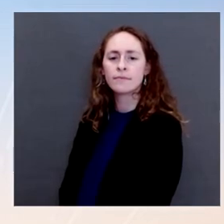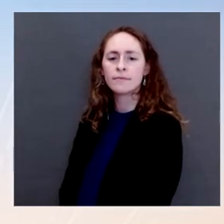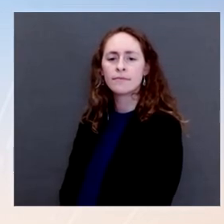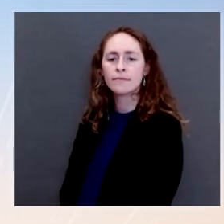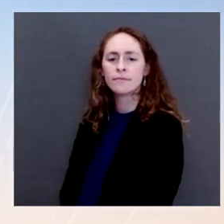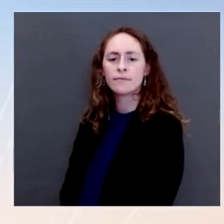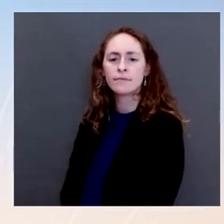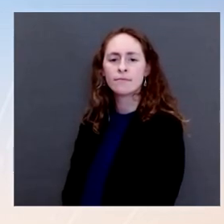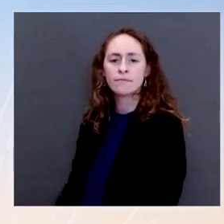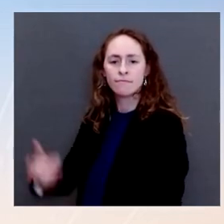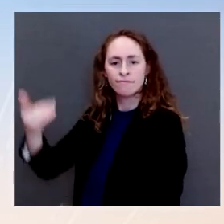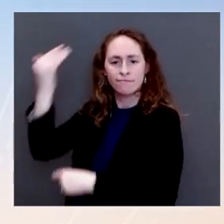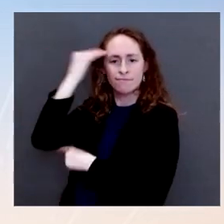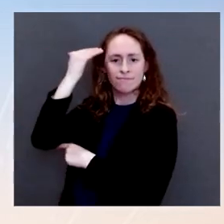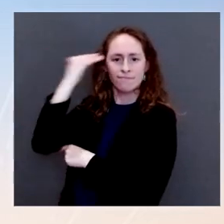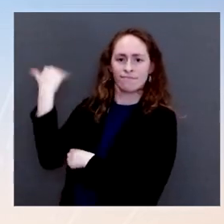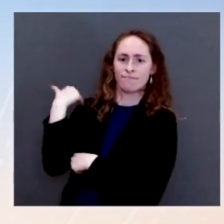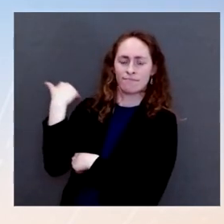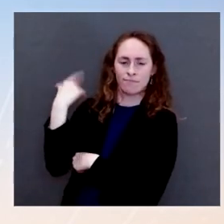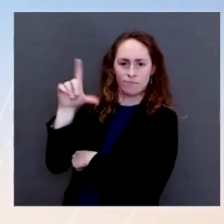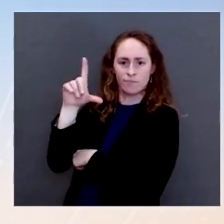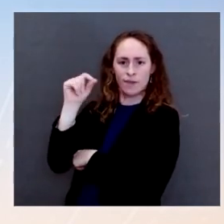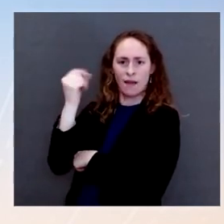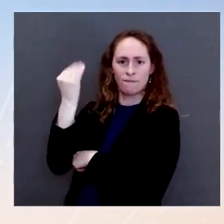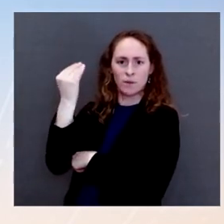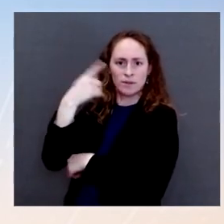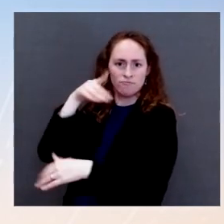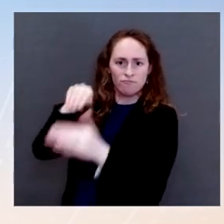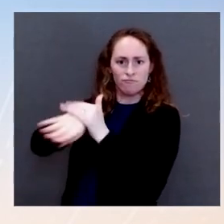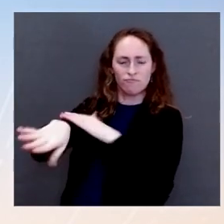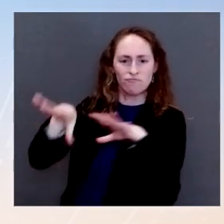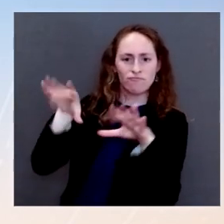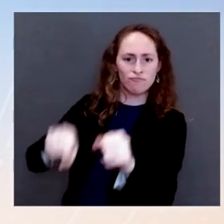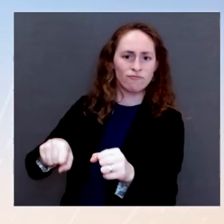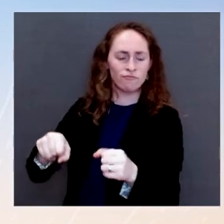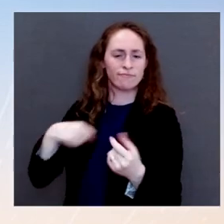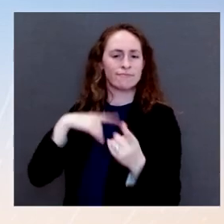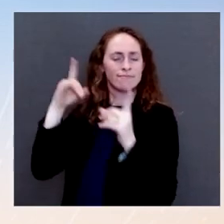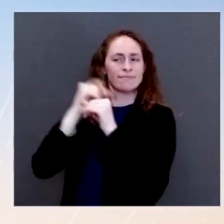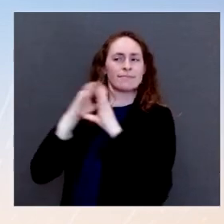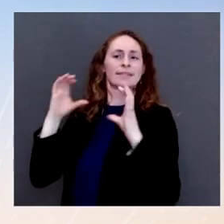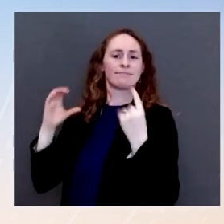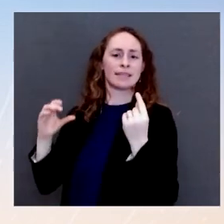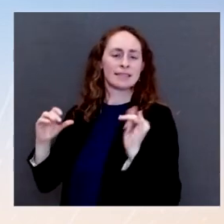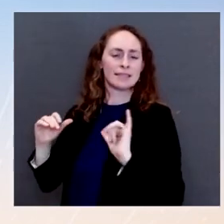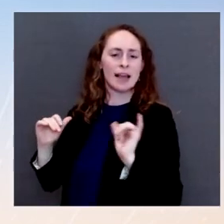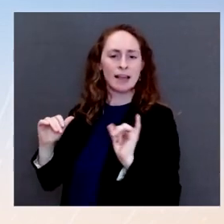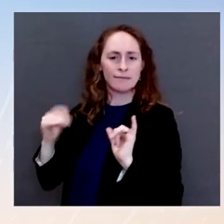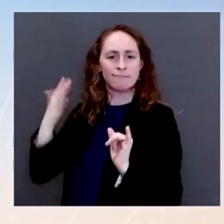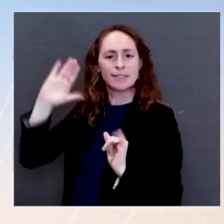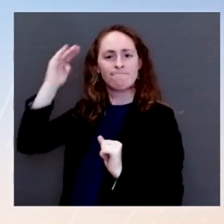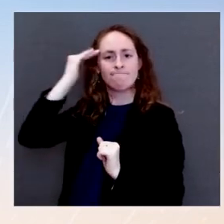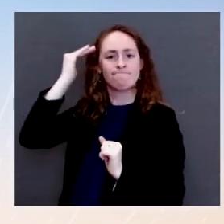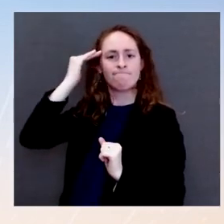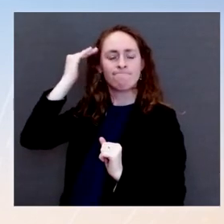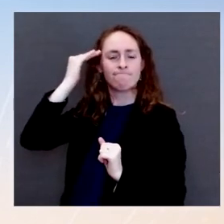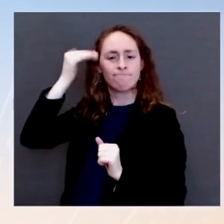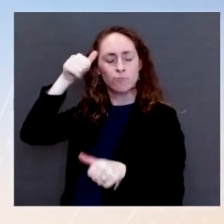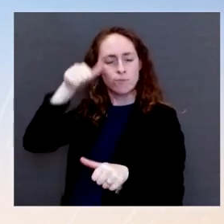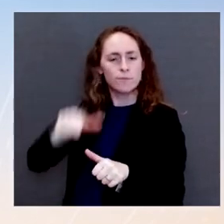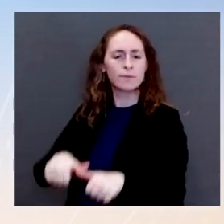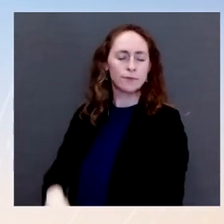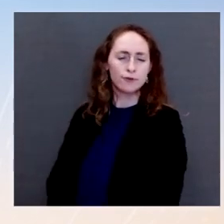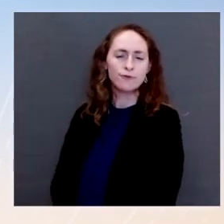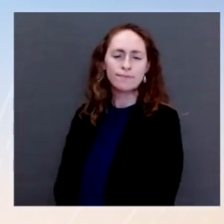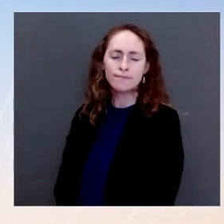week, obviously, the president explained some ramp up in testing, but there's still a lot of countries like Germany and the UK and South Korea that basically have